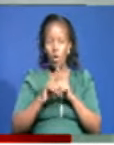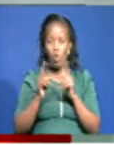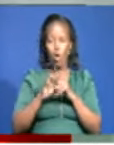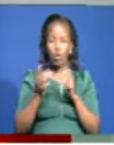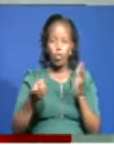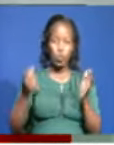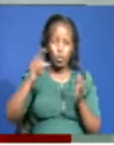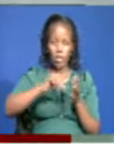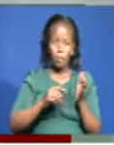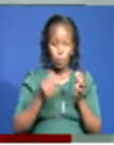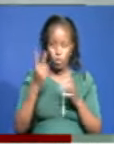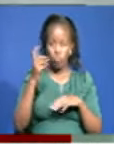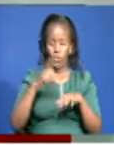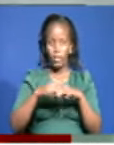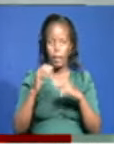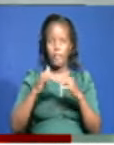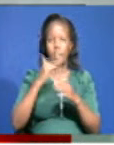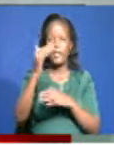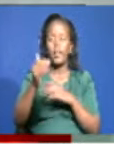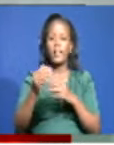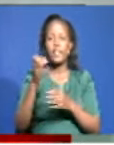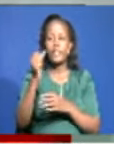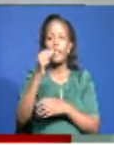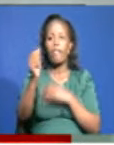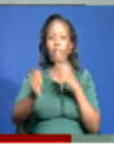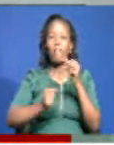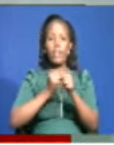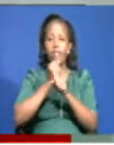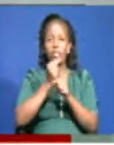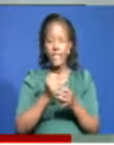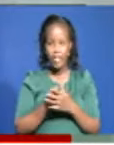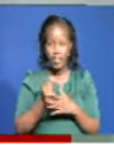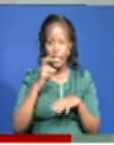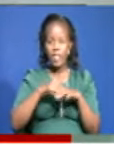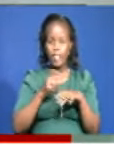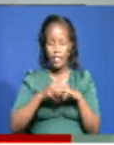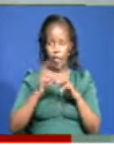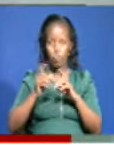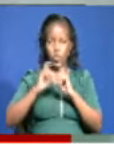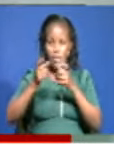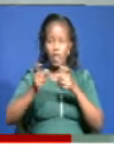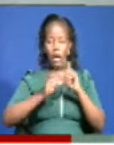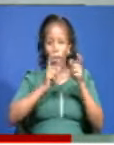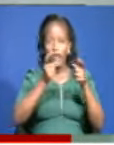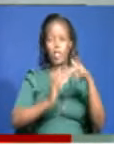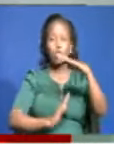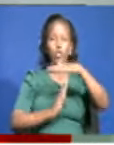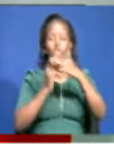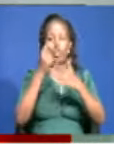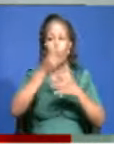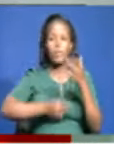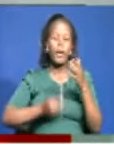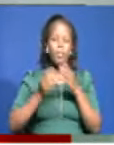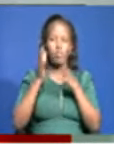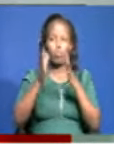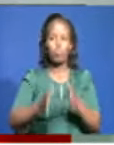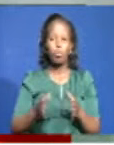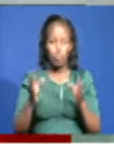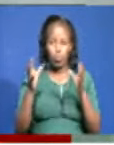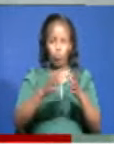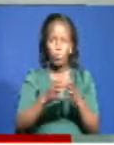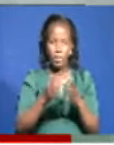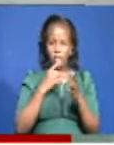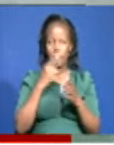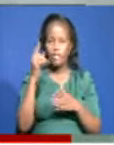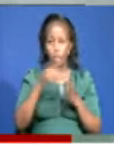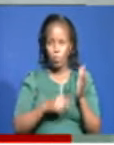in 5 years. While feting the top tax players of the year, the president told KRA to take positive steps towards making the